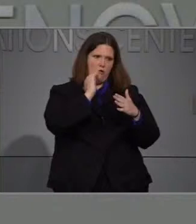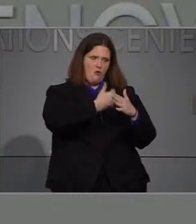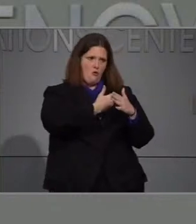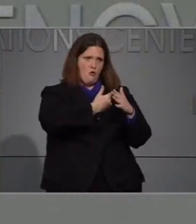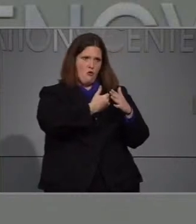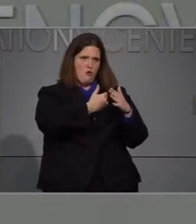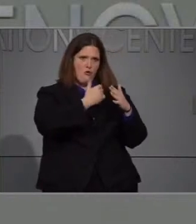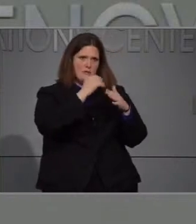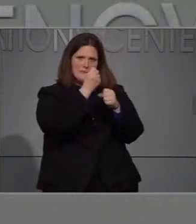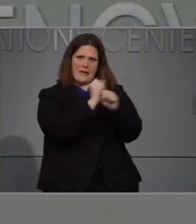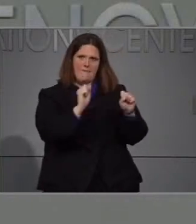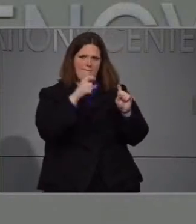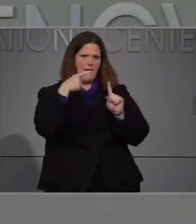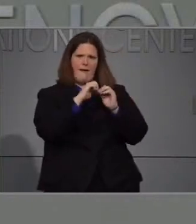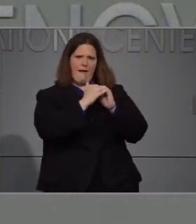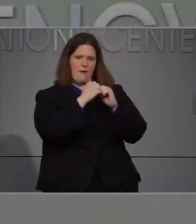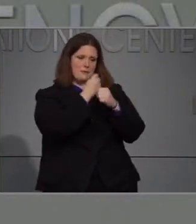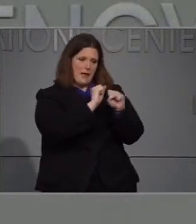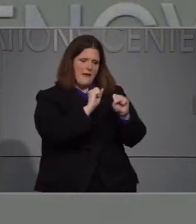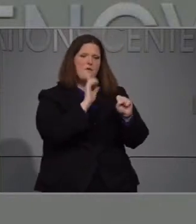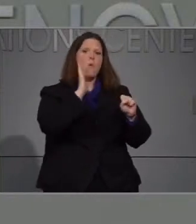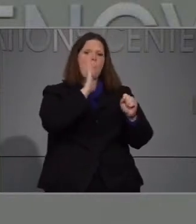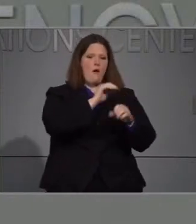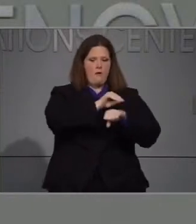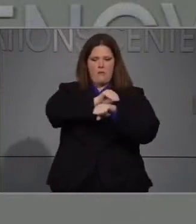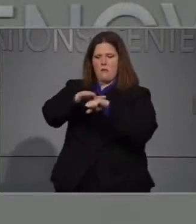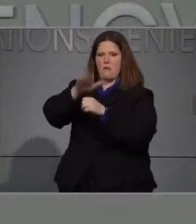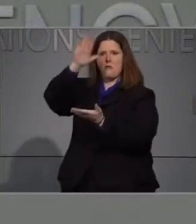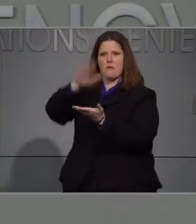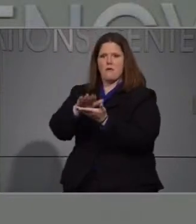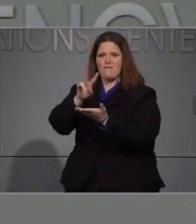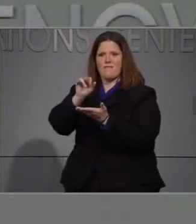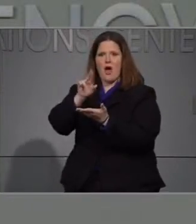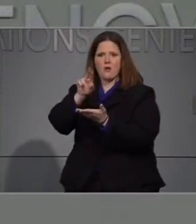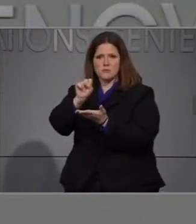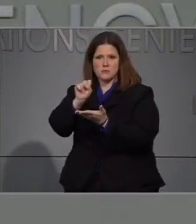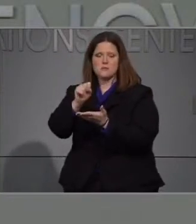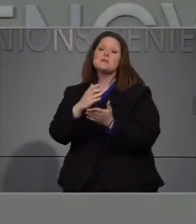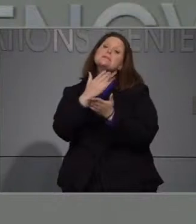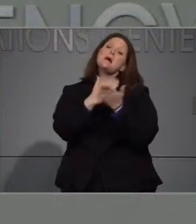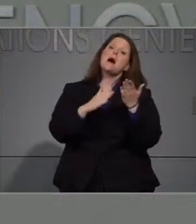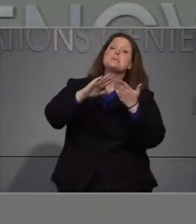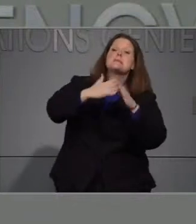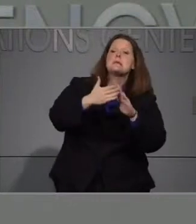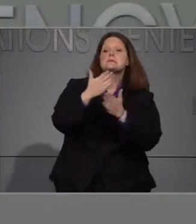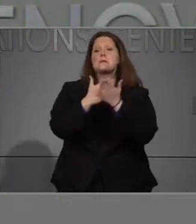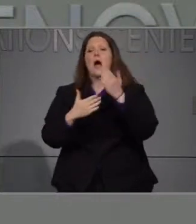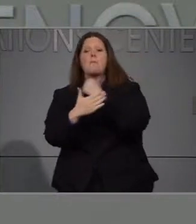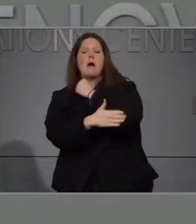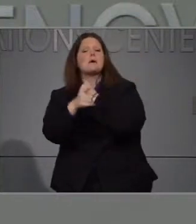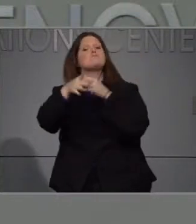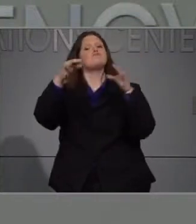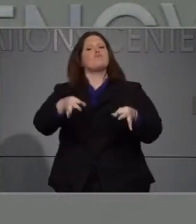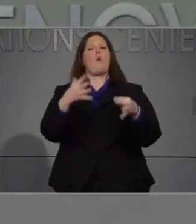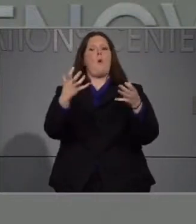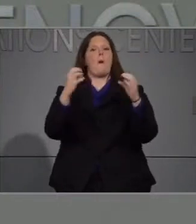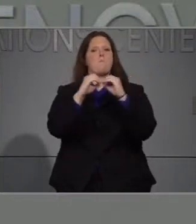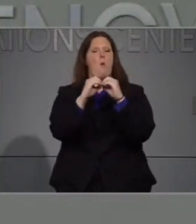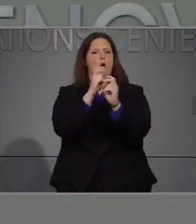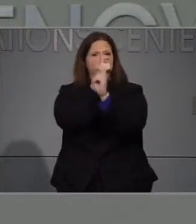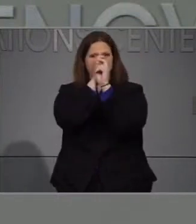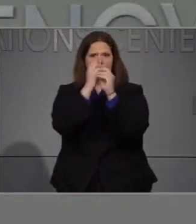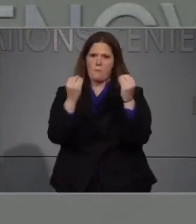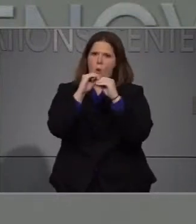to keep the virus level low. And then there may be individual municipalities or counties that want to go further based on what they're seeing. And